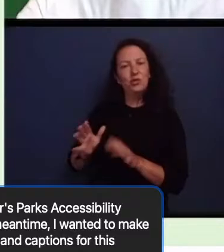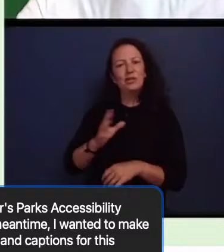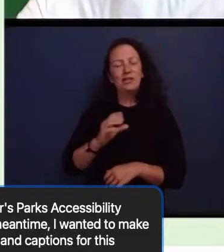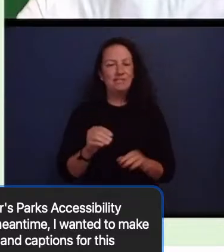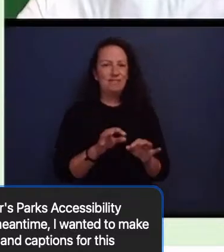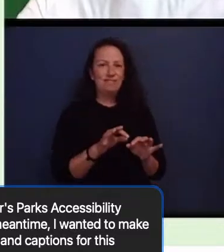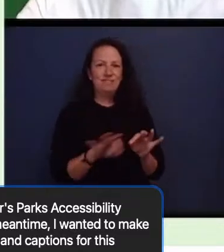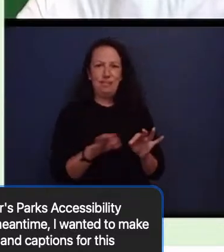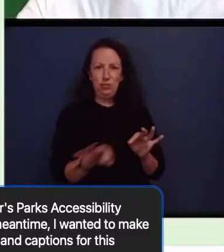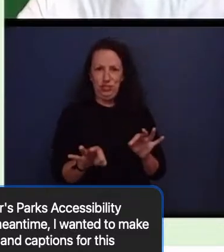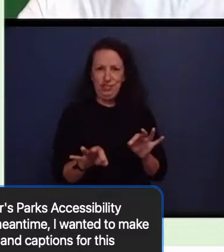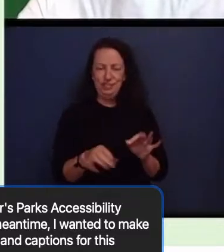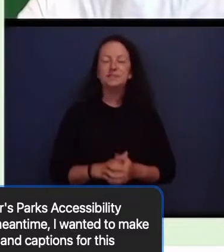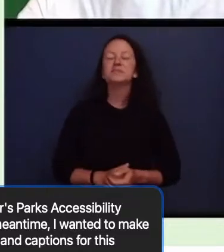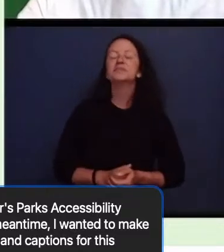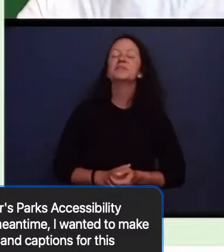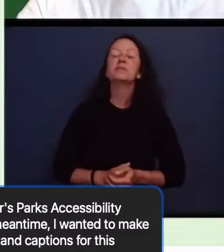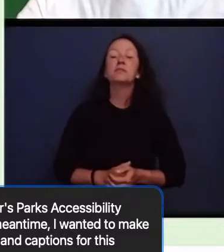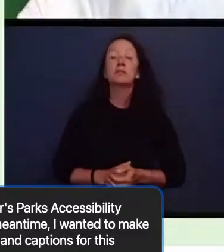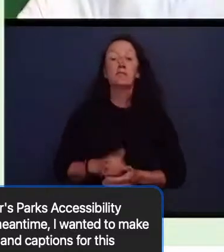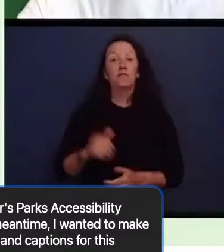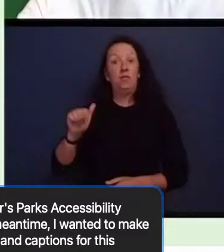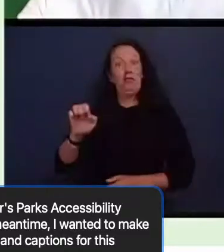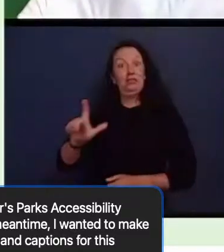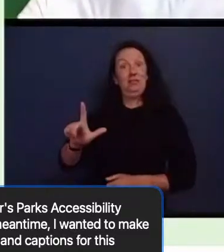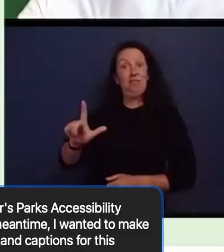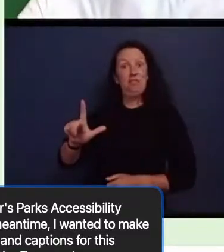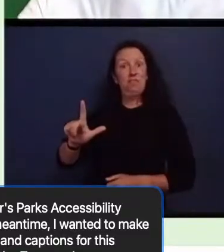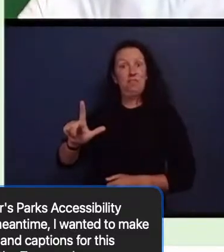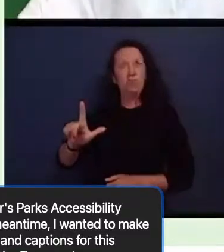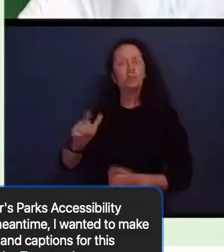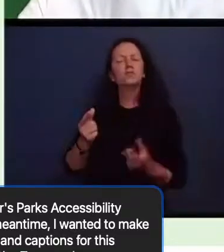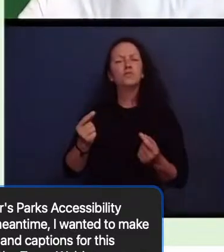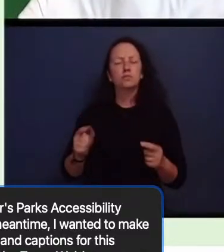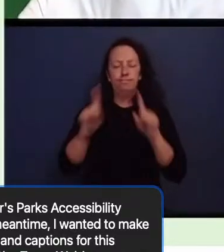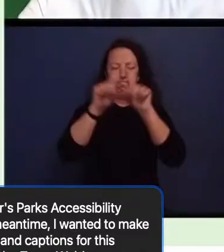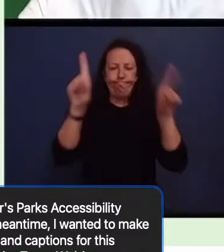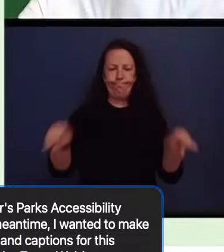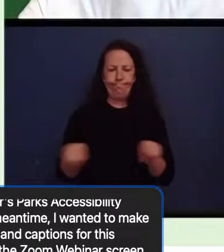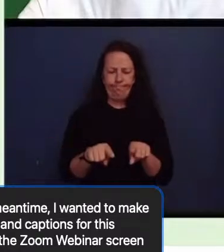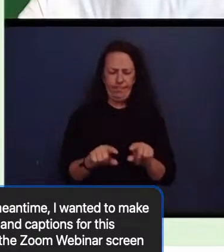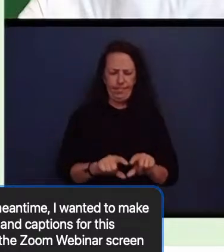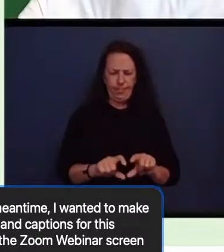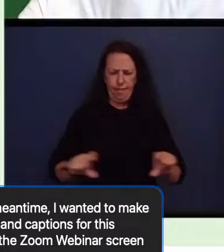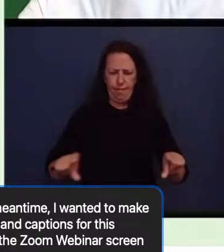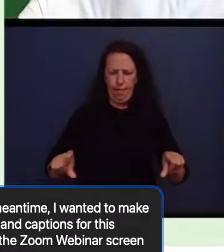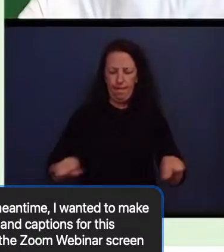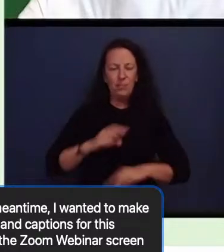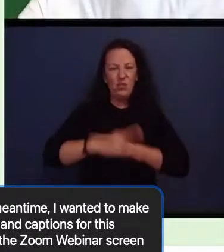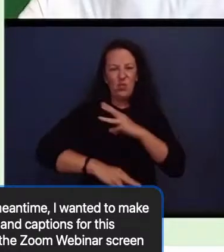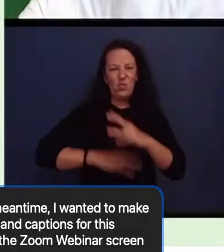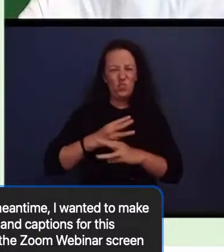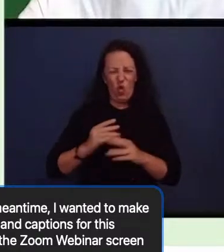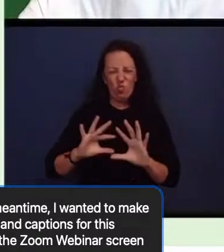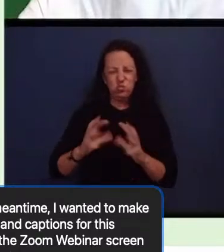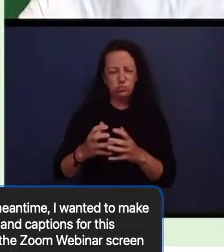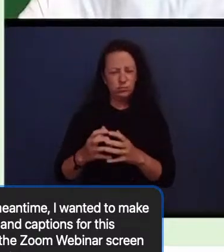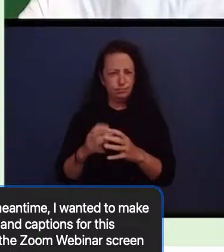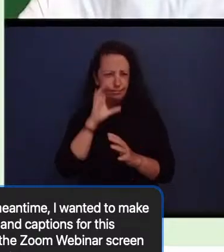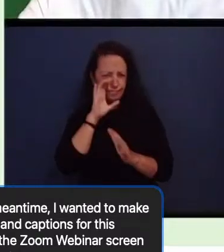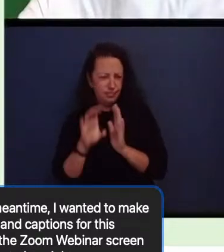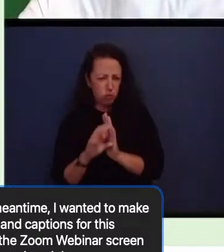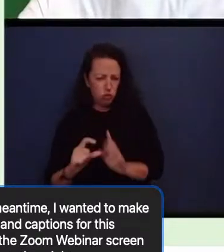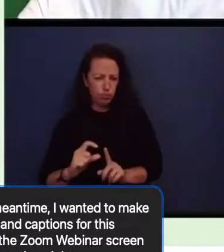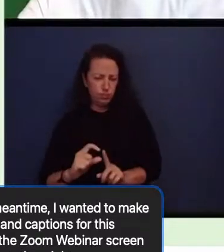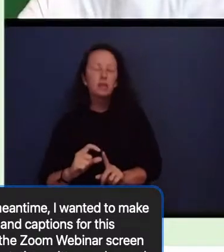turn on ASL, navigate to the bottom of the Zoom webinar screen and locate the globe symbol with the words interpretation